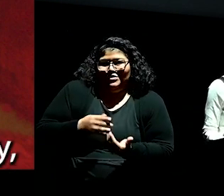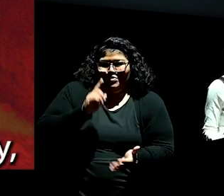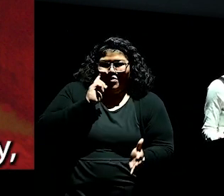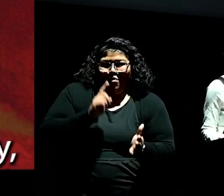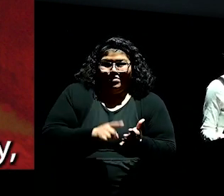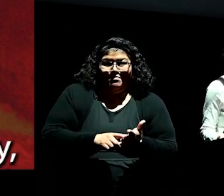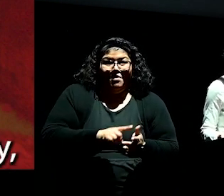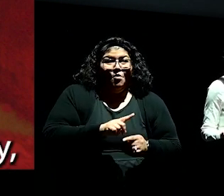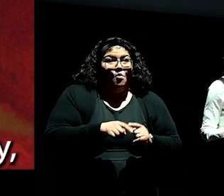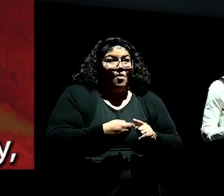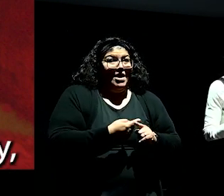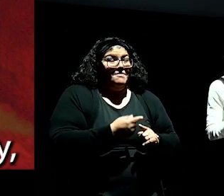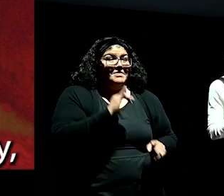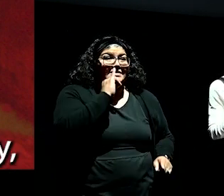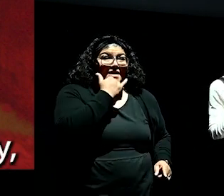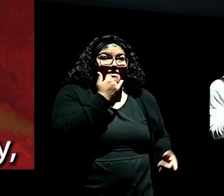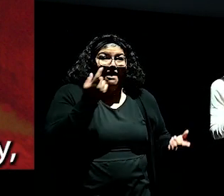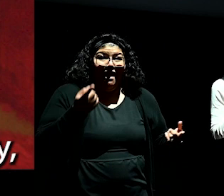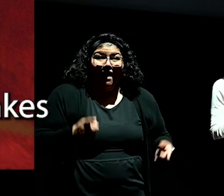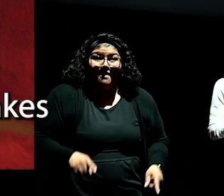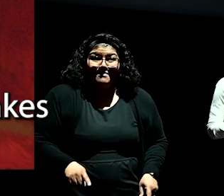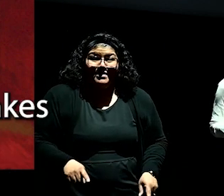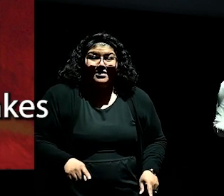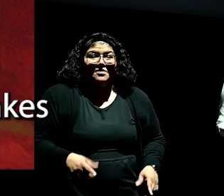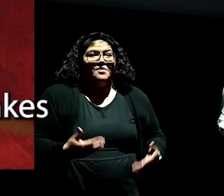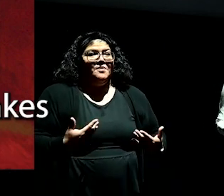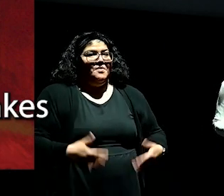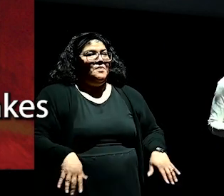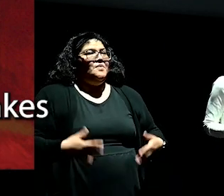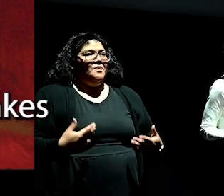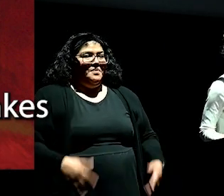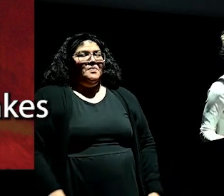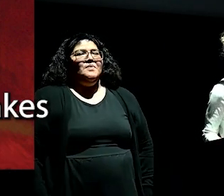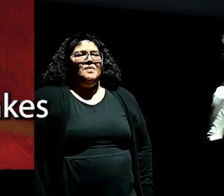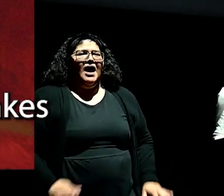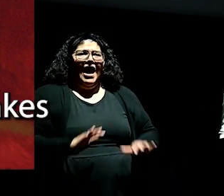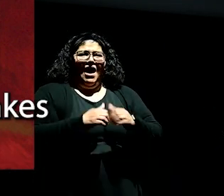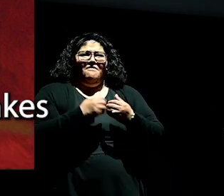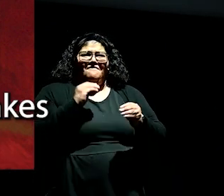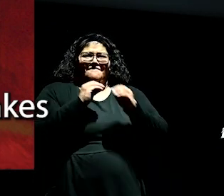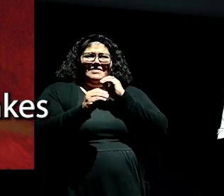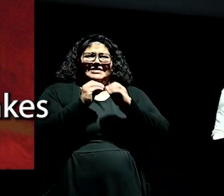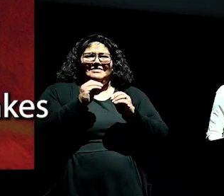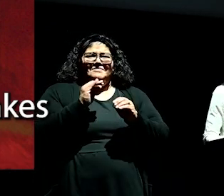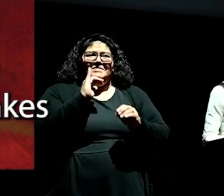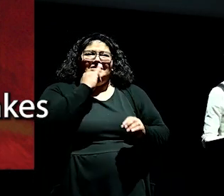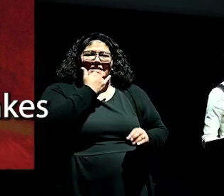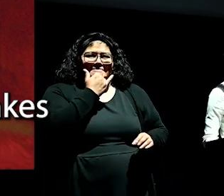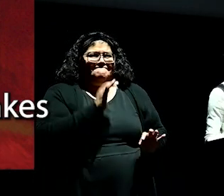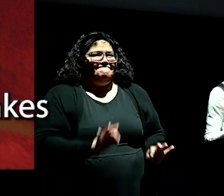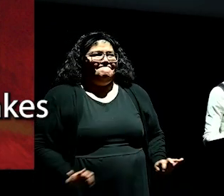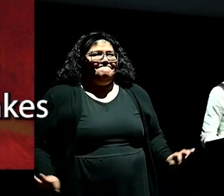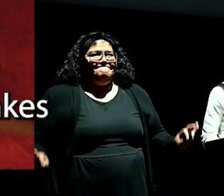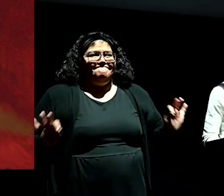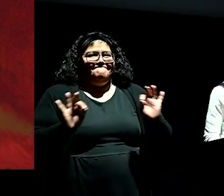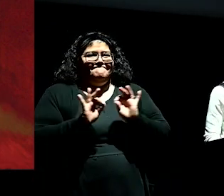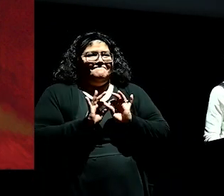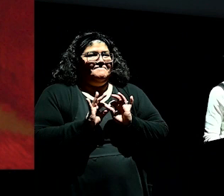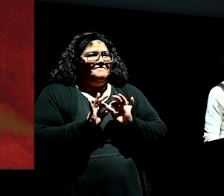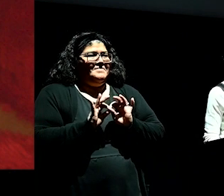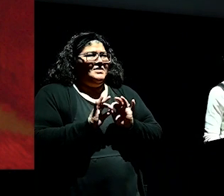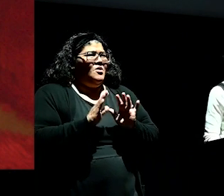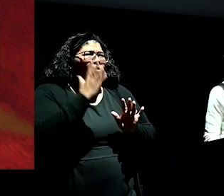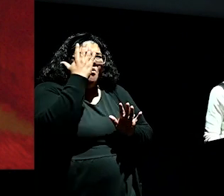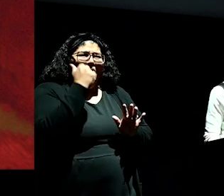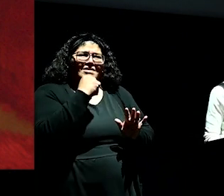mistakes, it's really understanding how to fix those mistakes and what makes them off model.